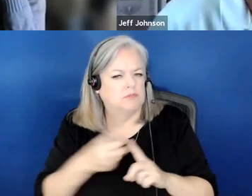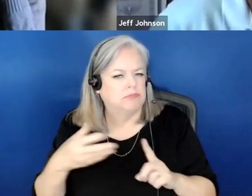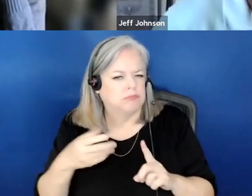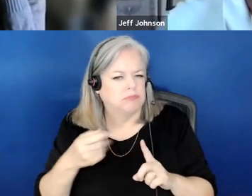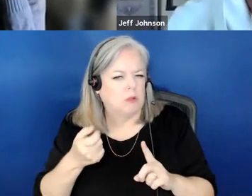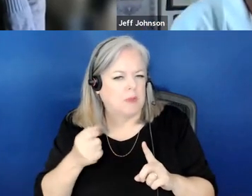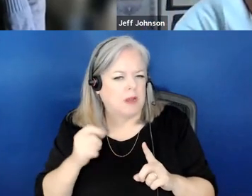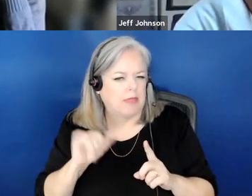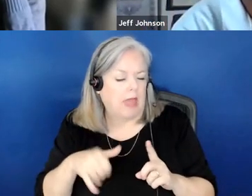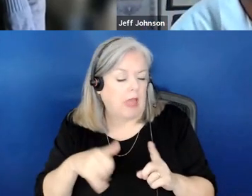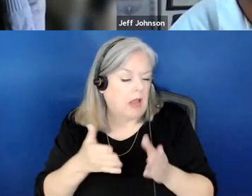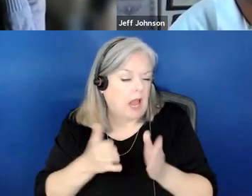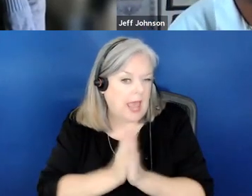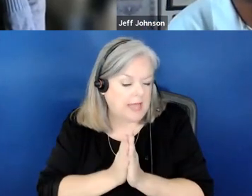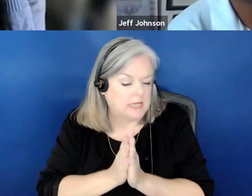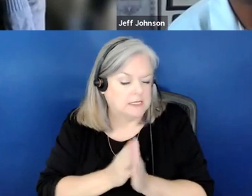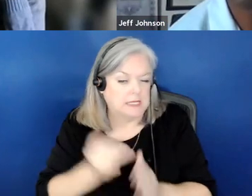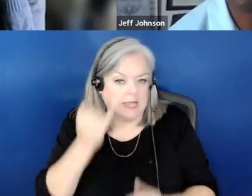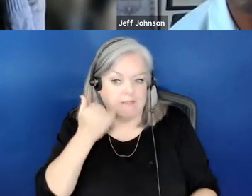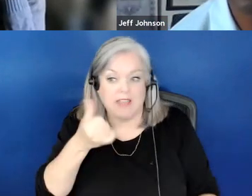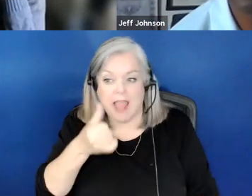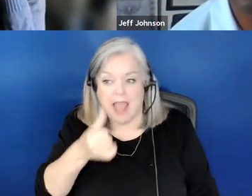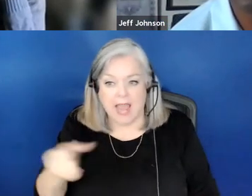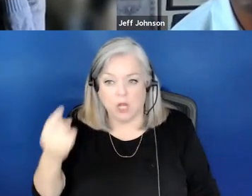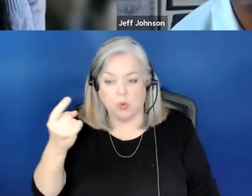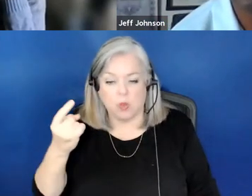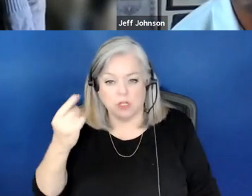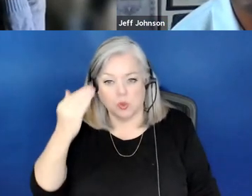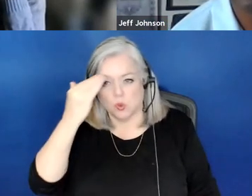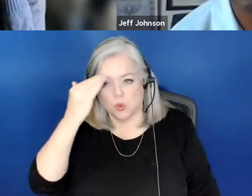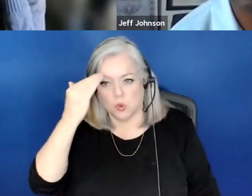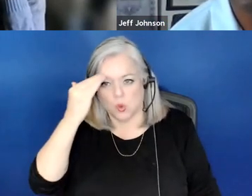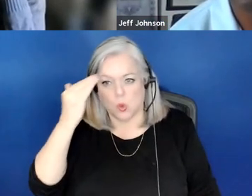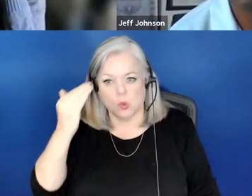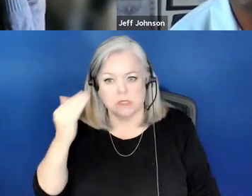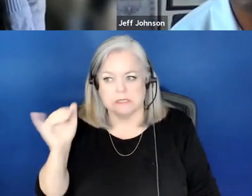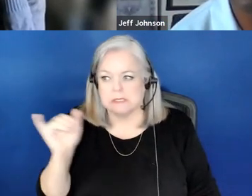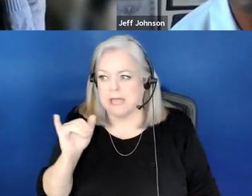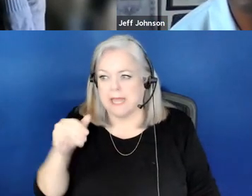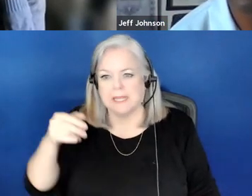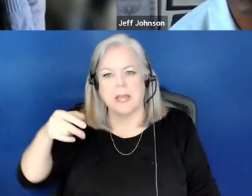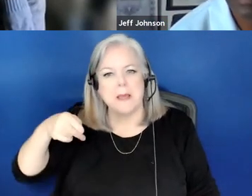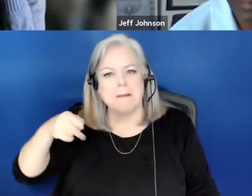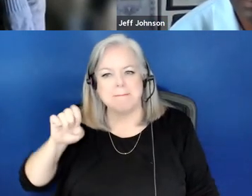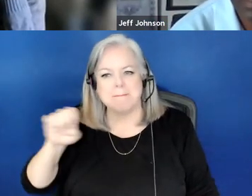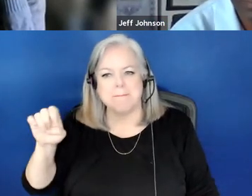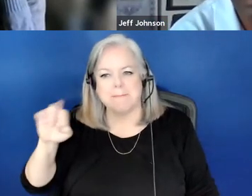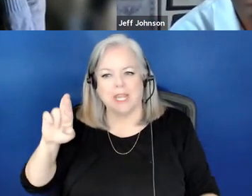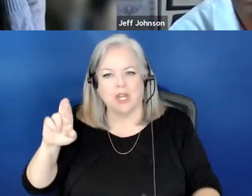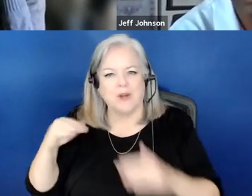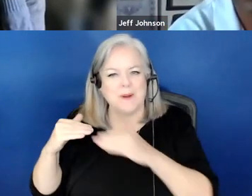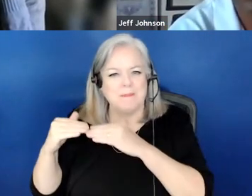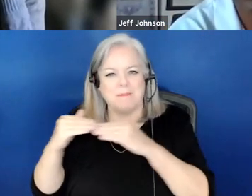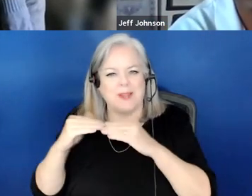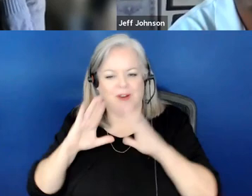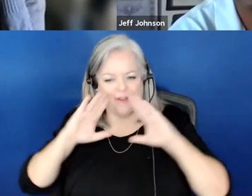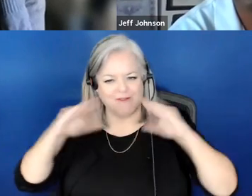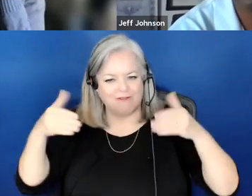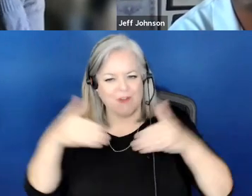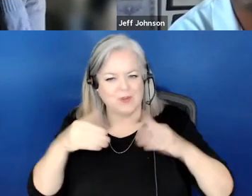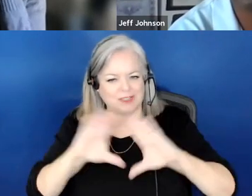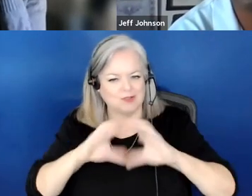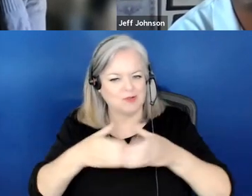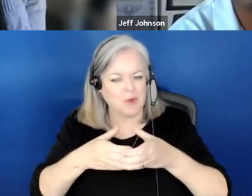ask if anyone knows like a peer group focus group especially for